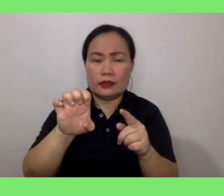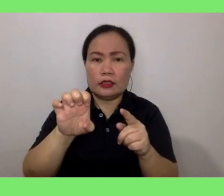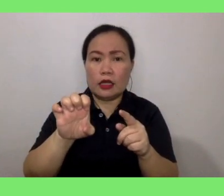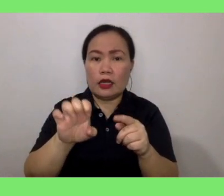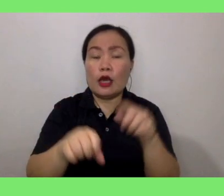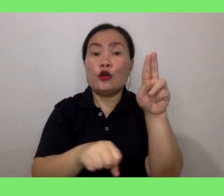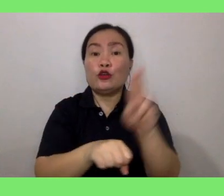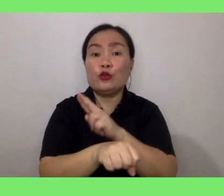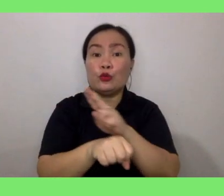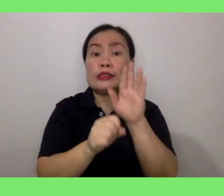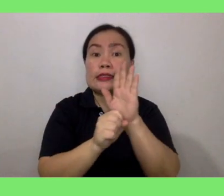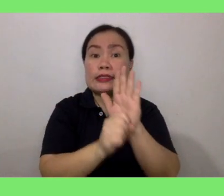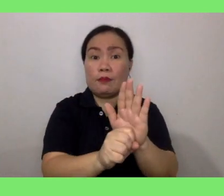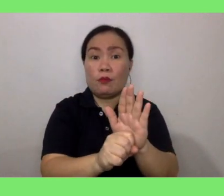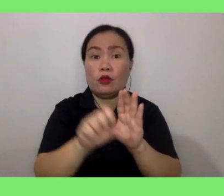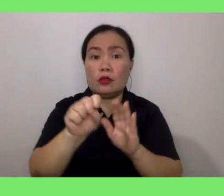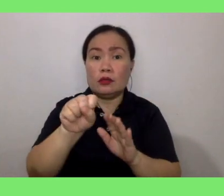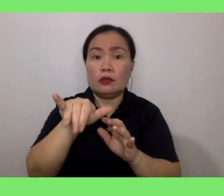ano ang